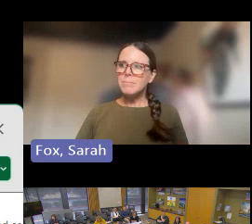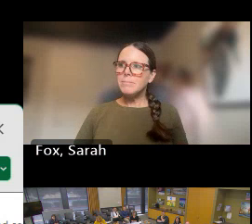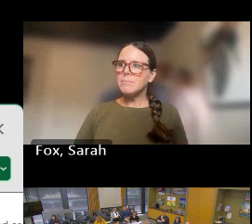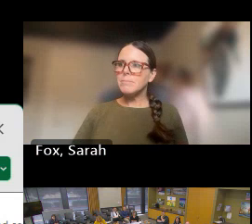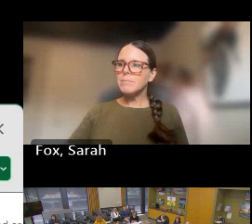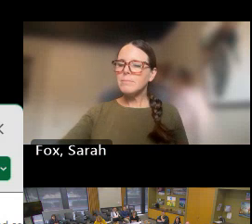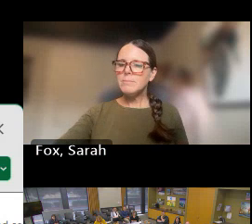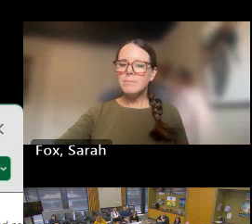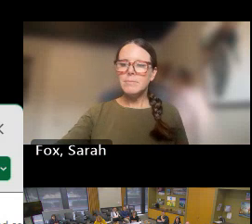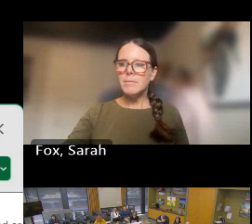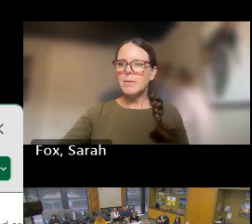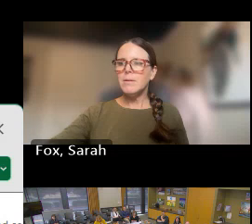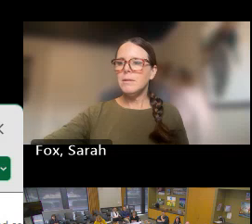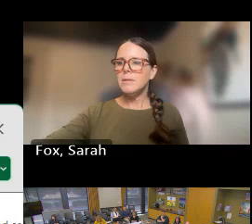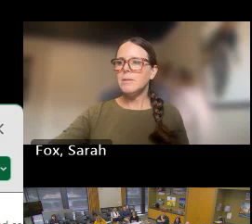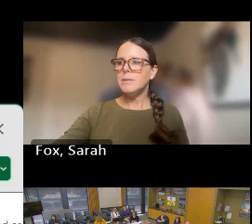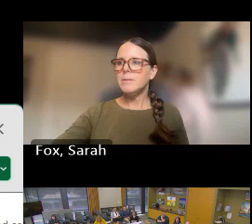specifically.